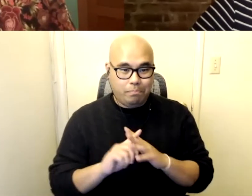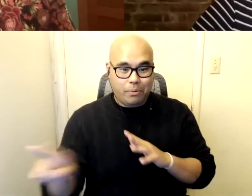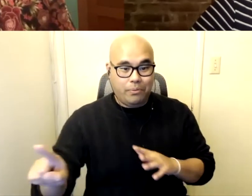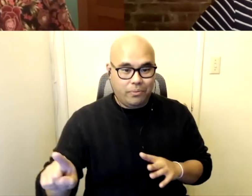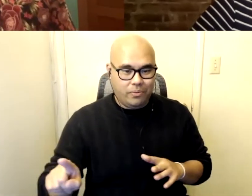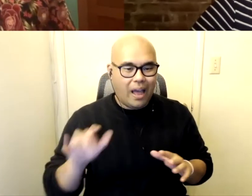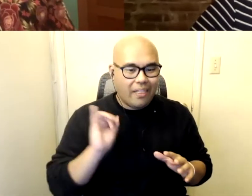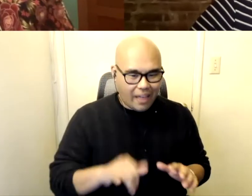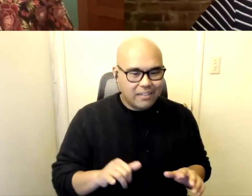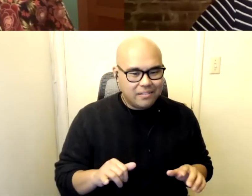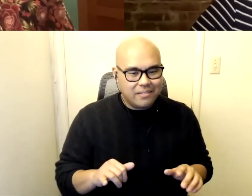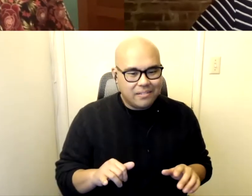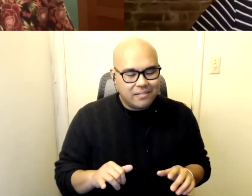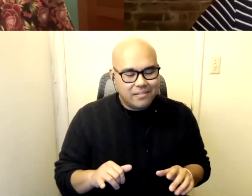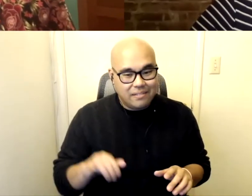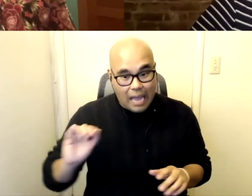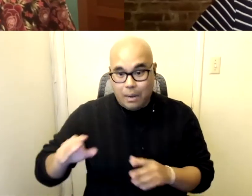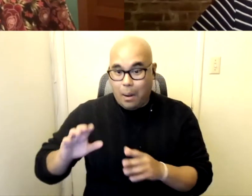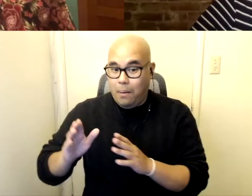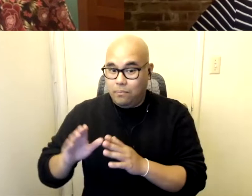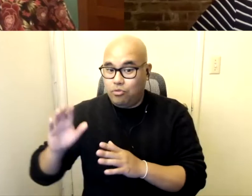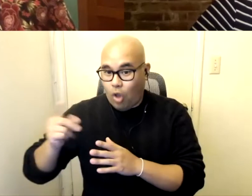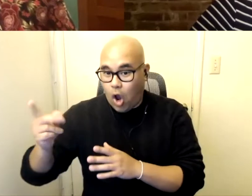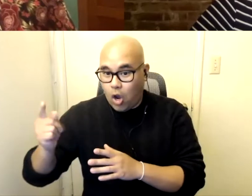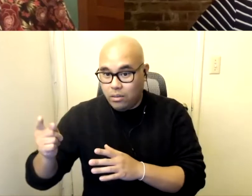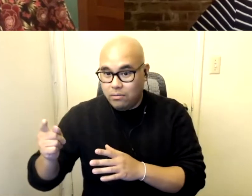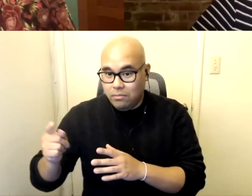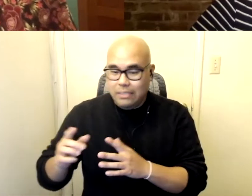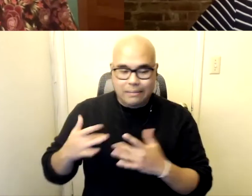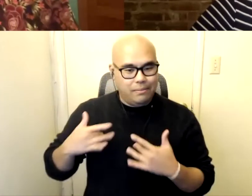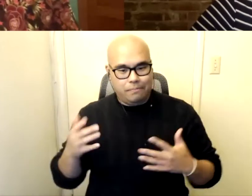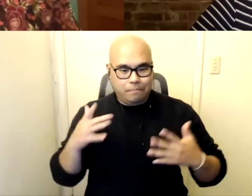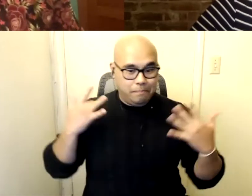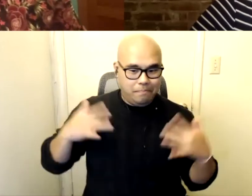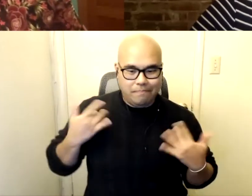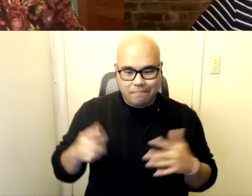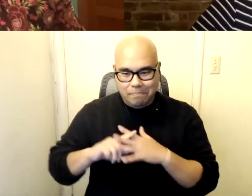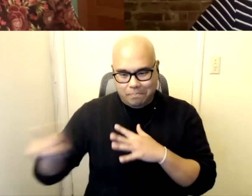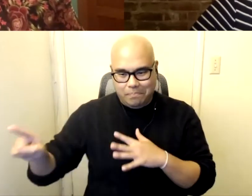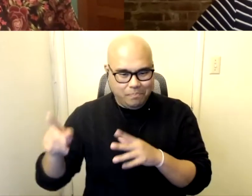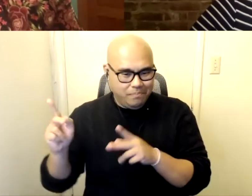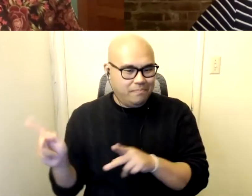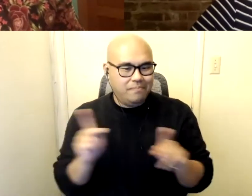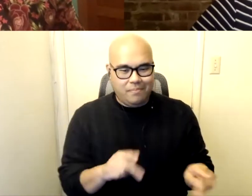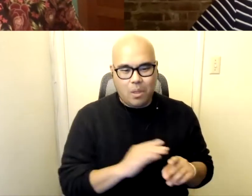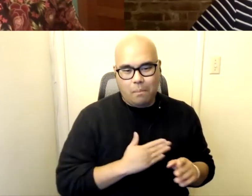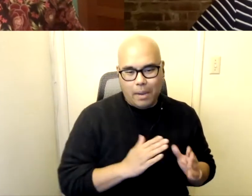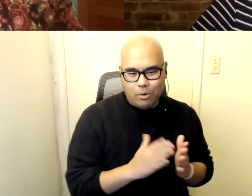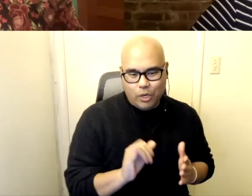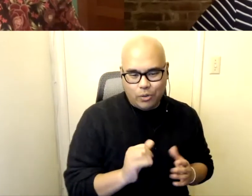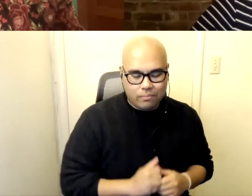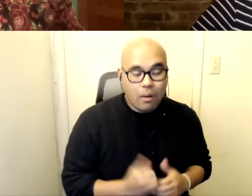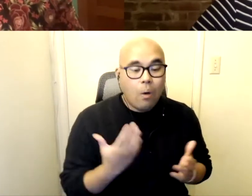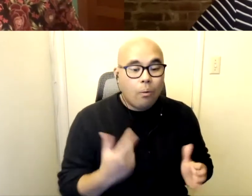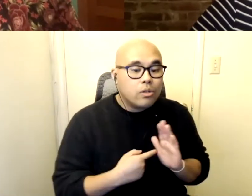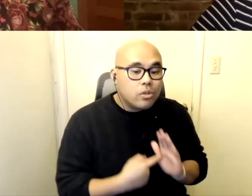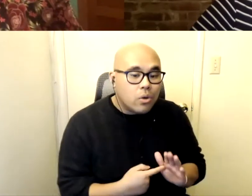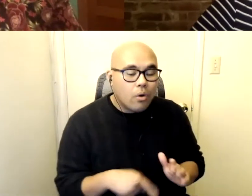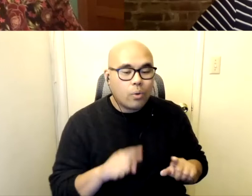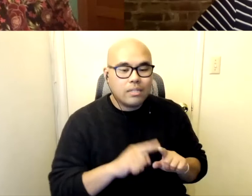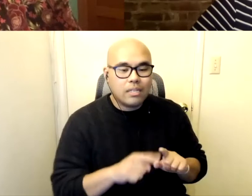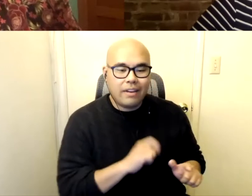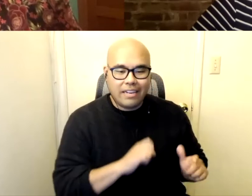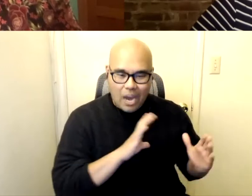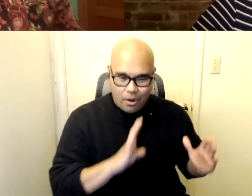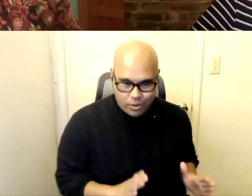in my book. But one of the things about my book is I wanted to show the ways in which the different characters um,